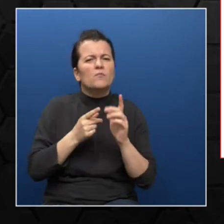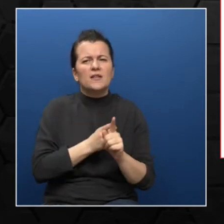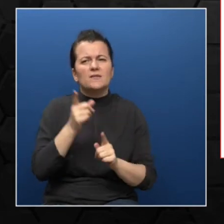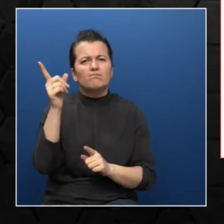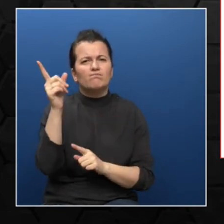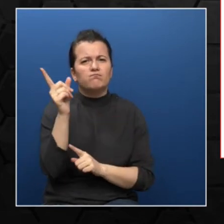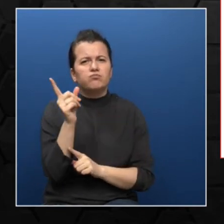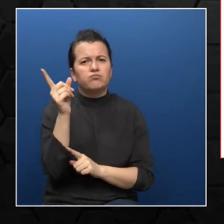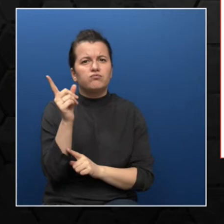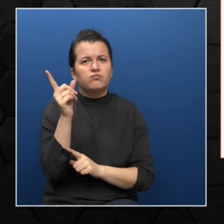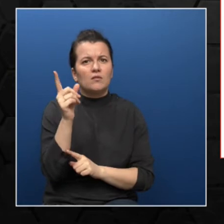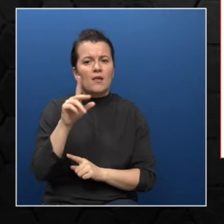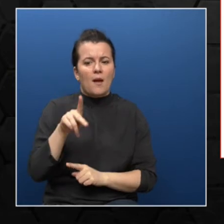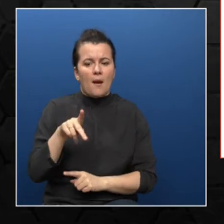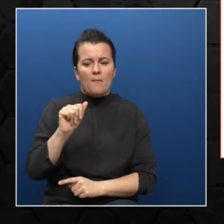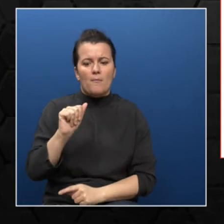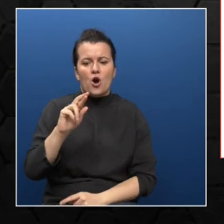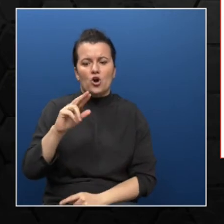so